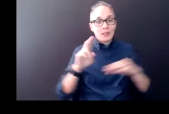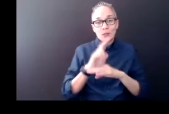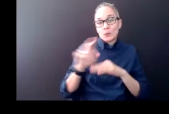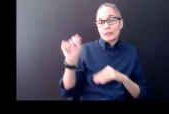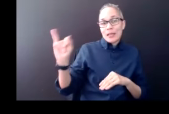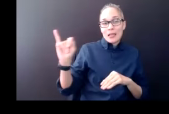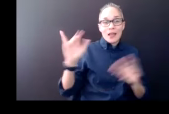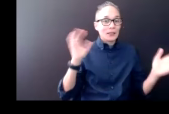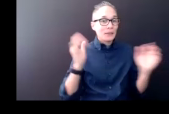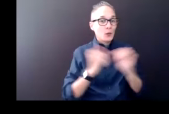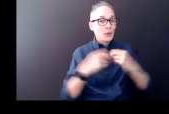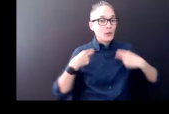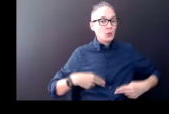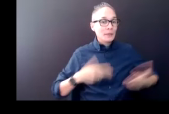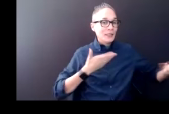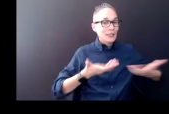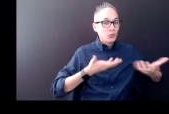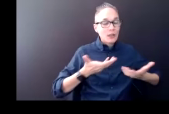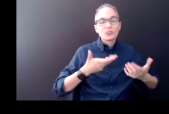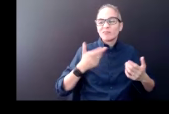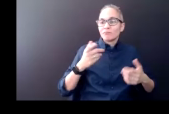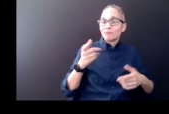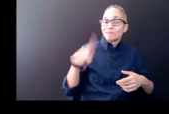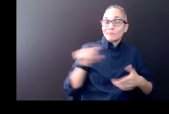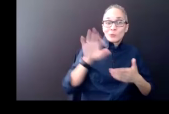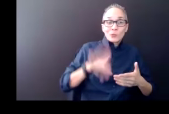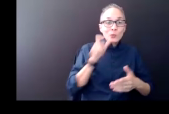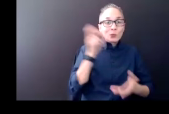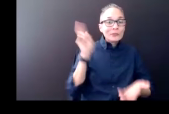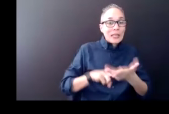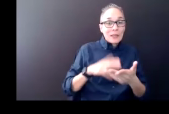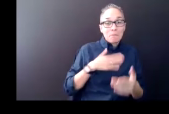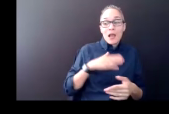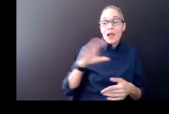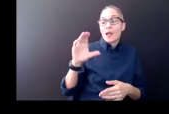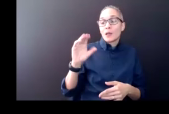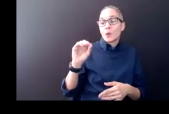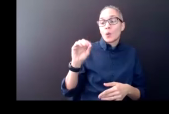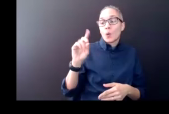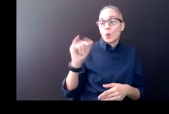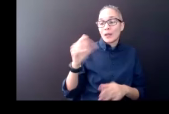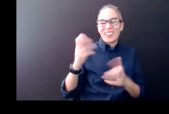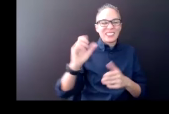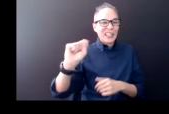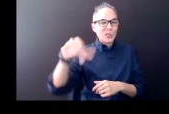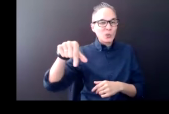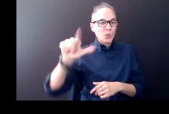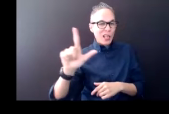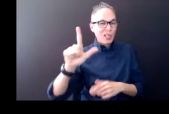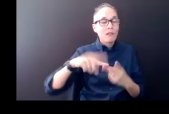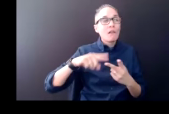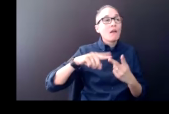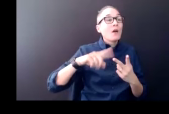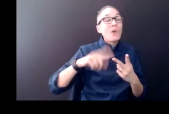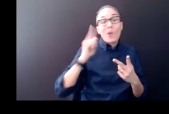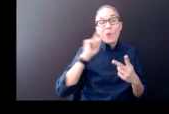human interaction is all of my students who take my coding, whether it be SQL, and this is programming language for databases,